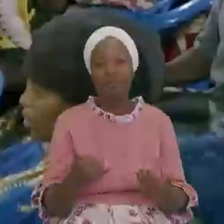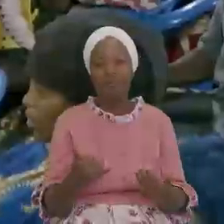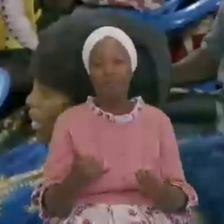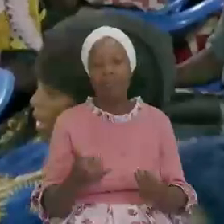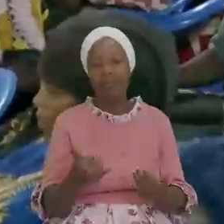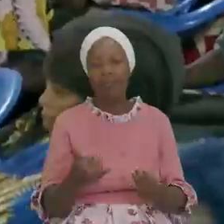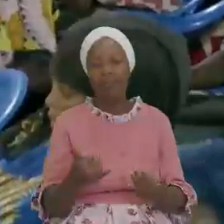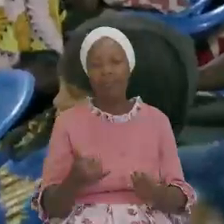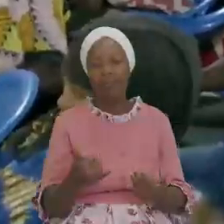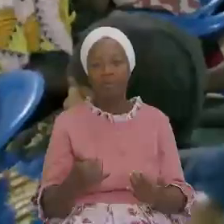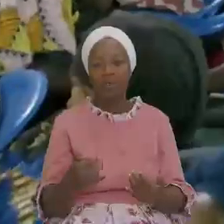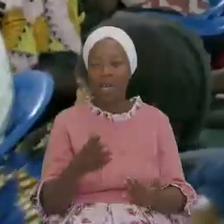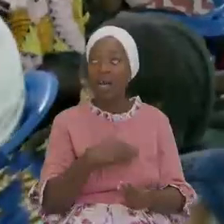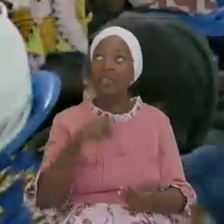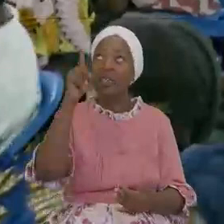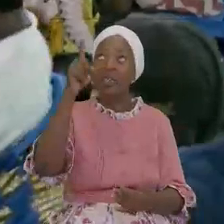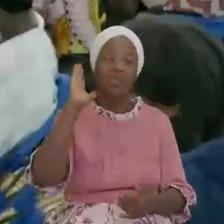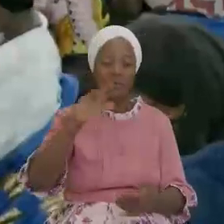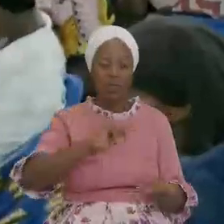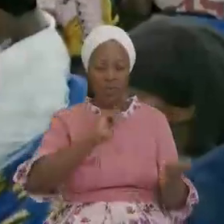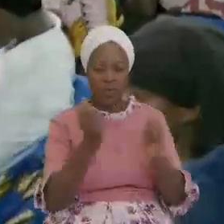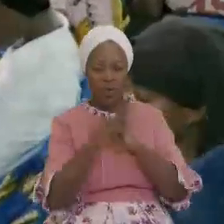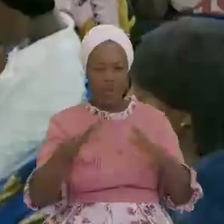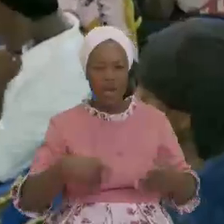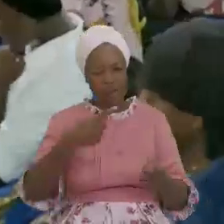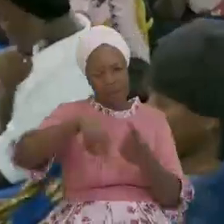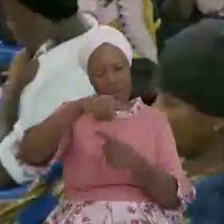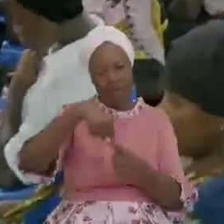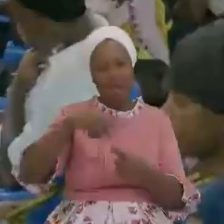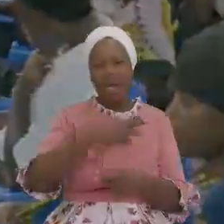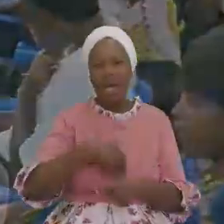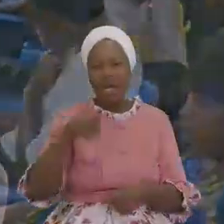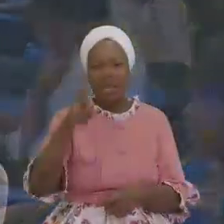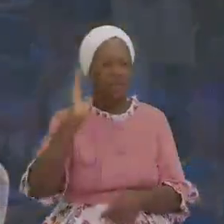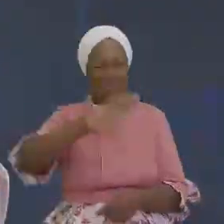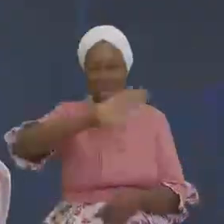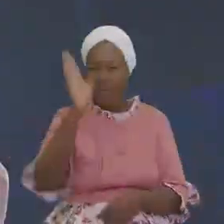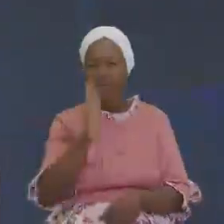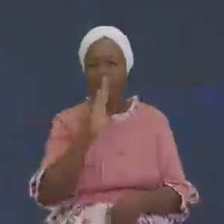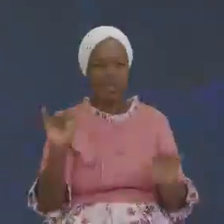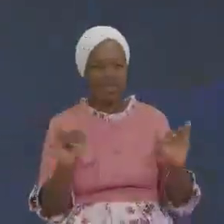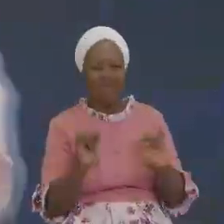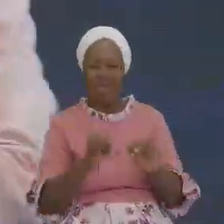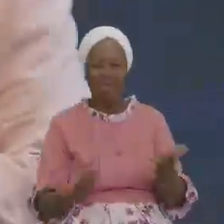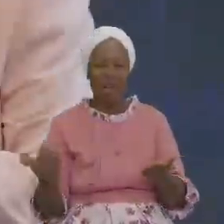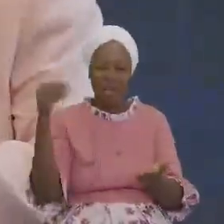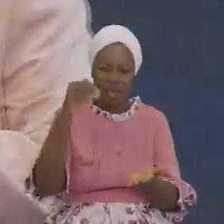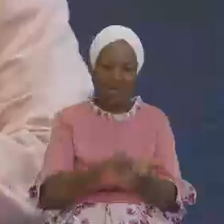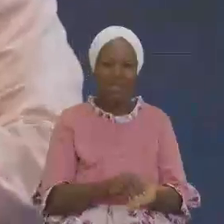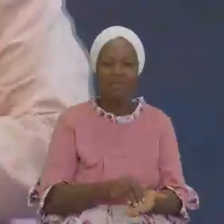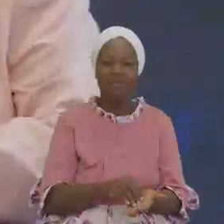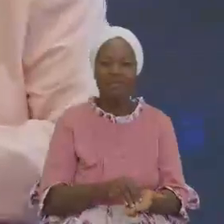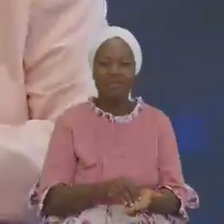He'll turn your life around. You will never be the same again.